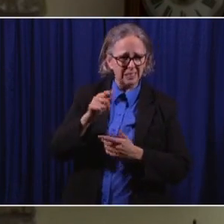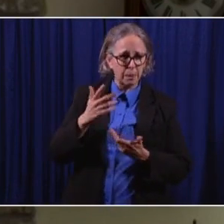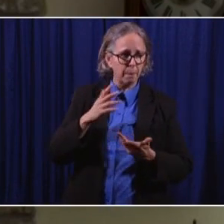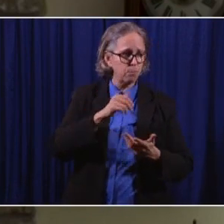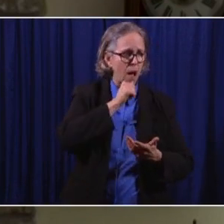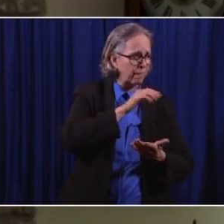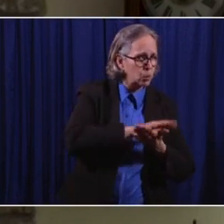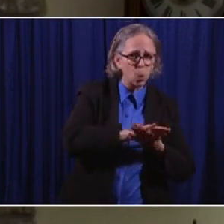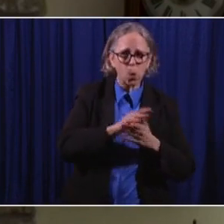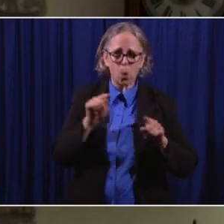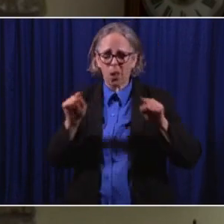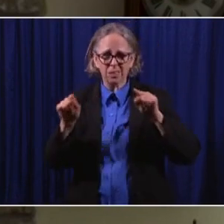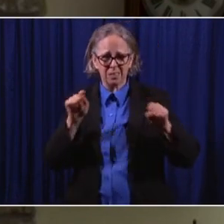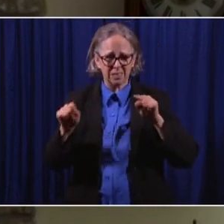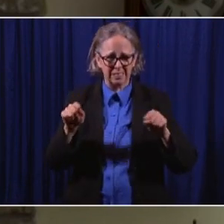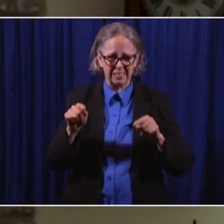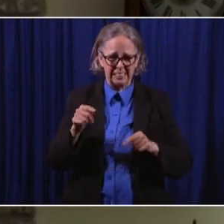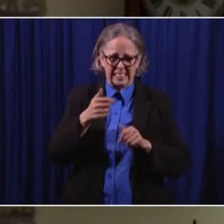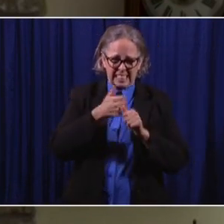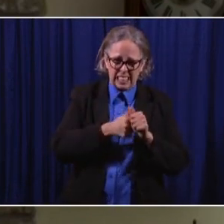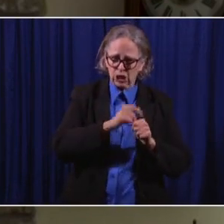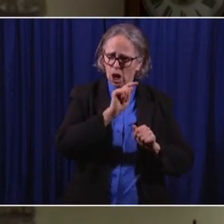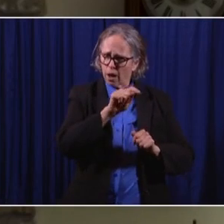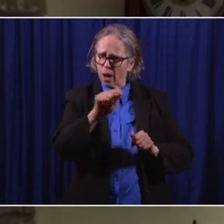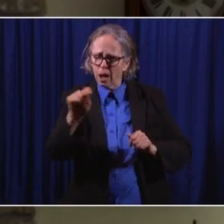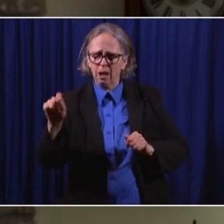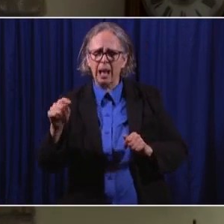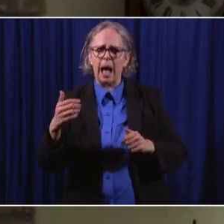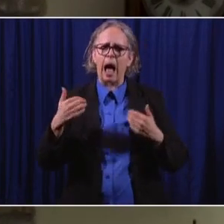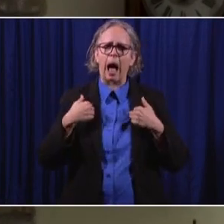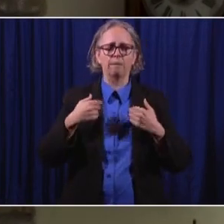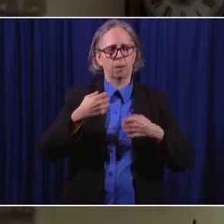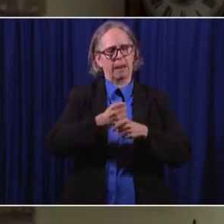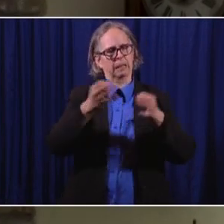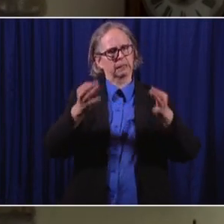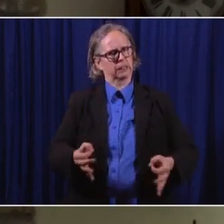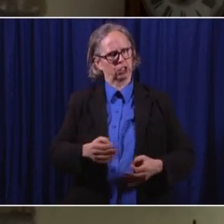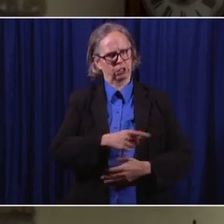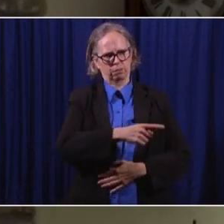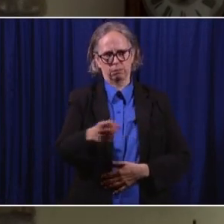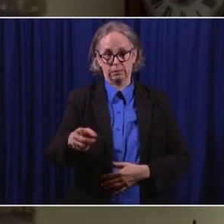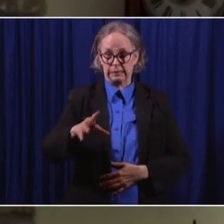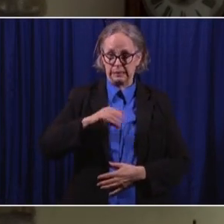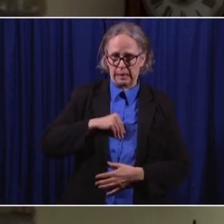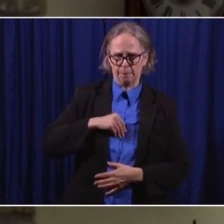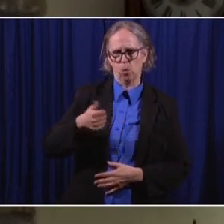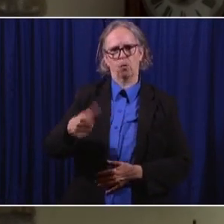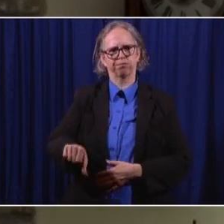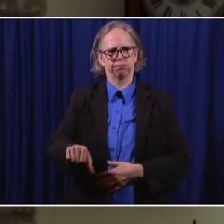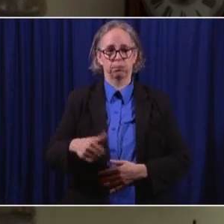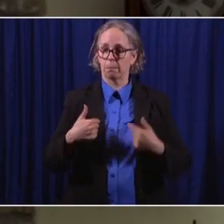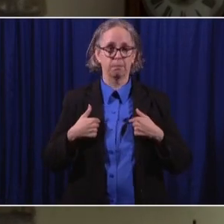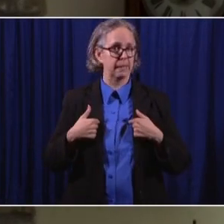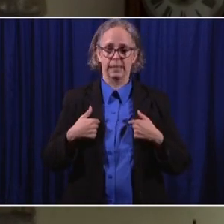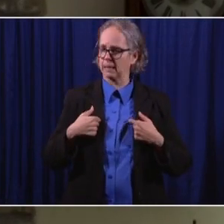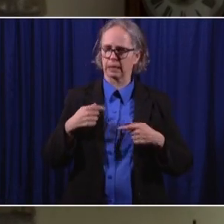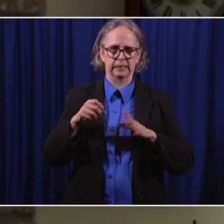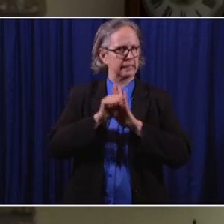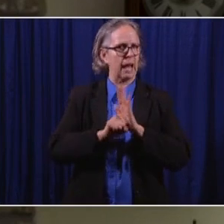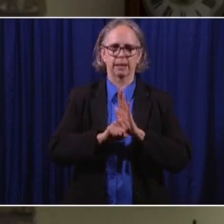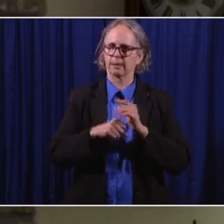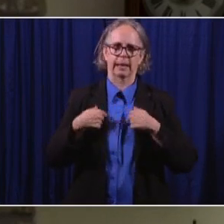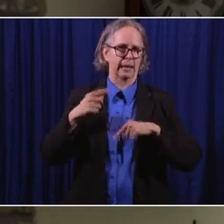to make a determination. I can't make a determination in these cases. I think our superintendents are doing a good job. I think